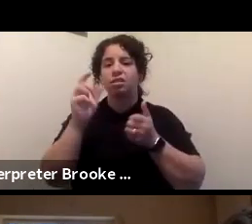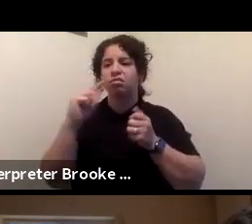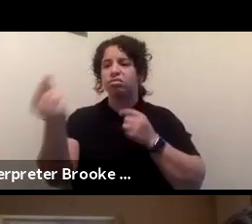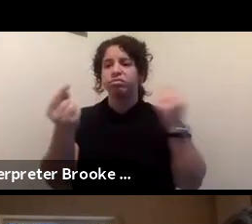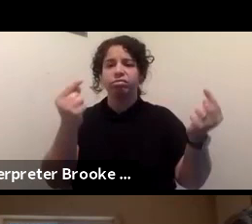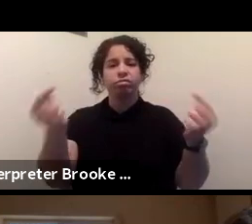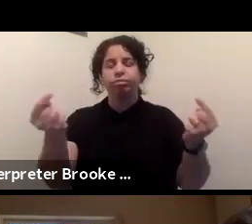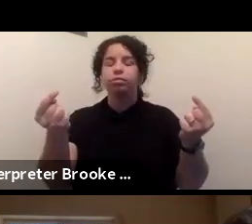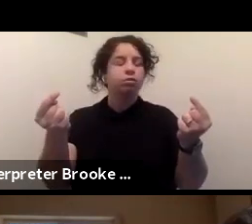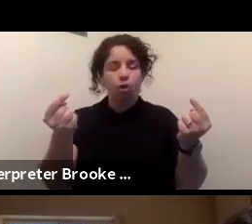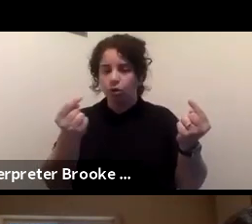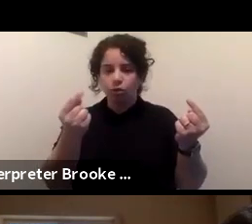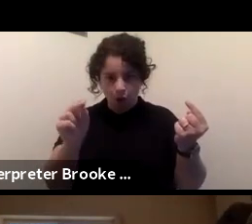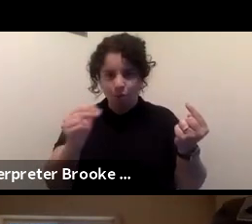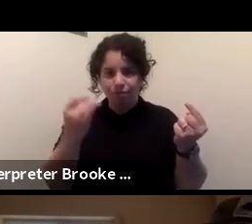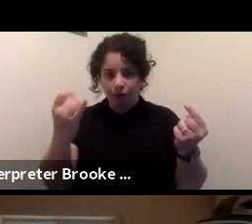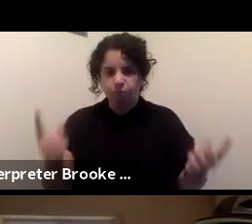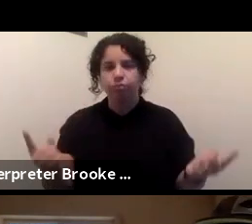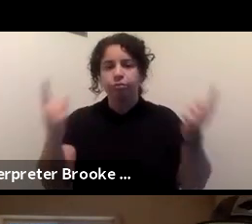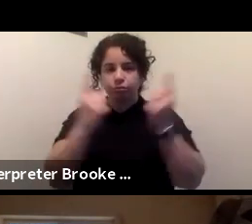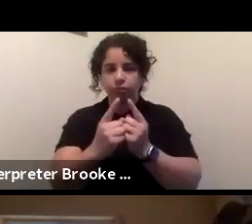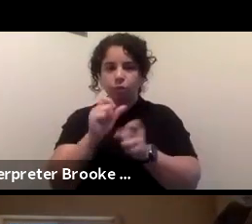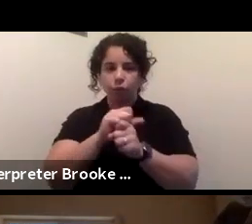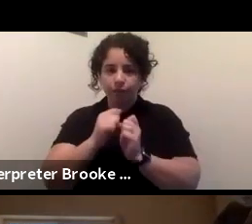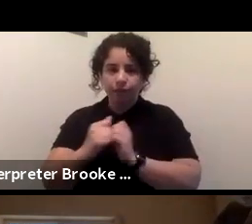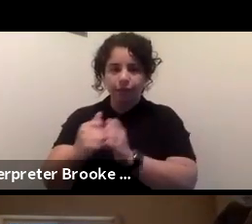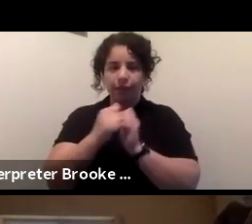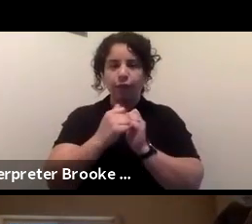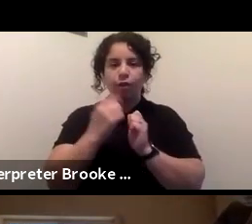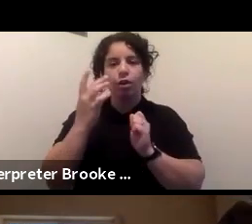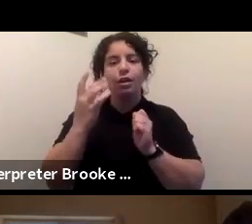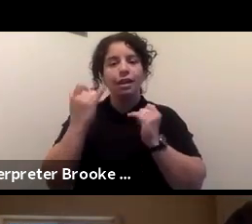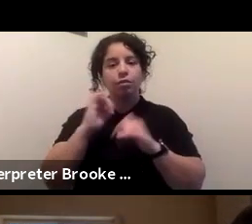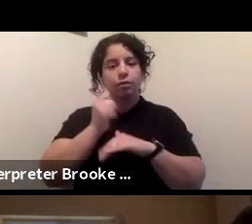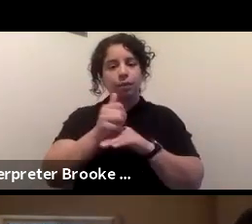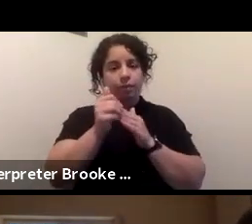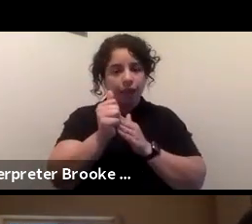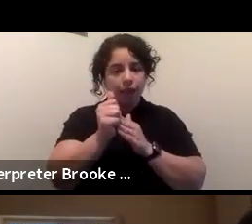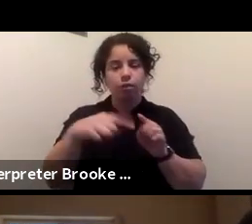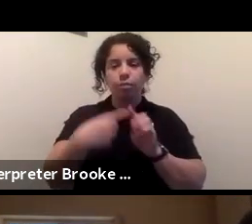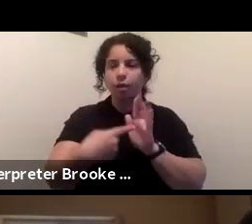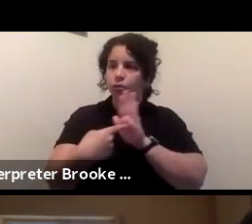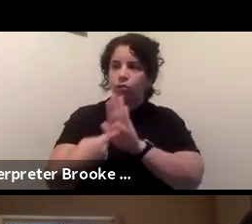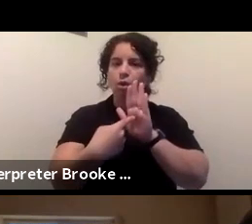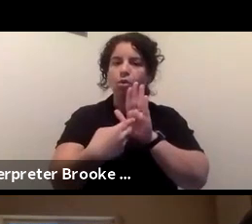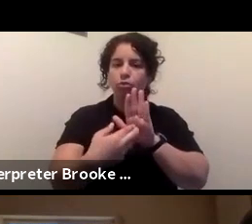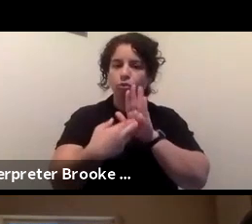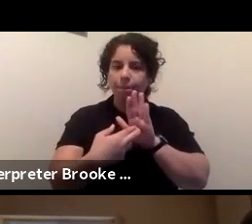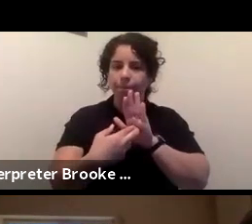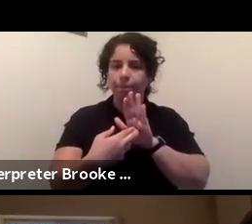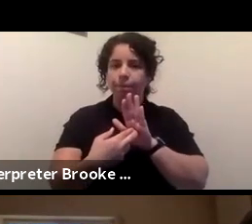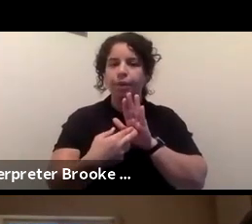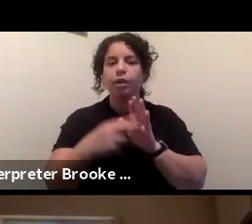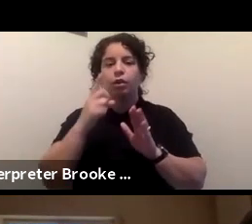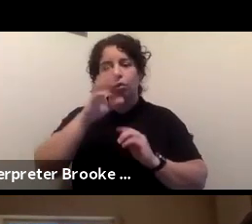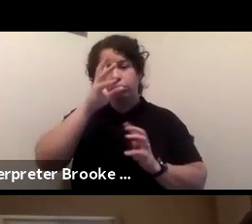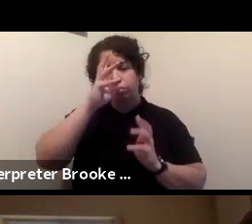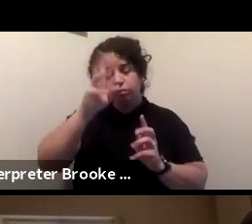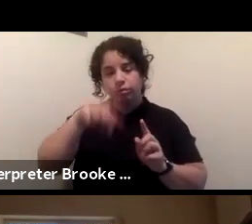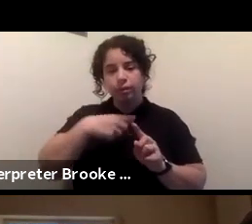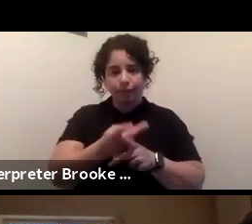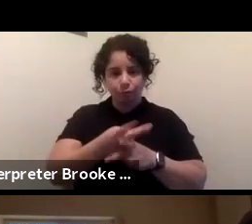emerging conversations exploring the conflux of leadership and representation in creation and production as related